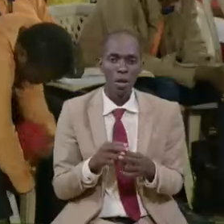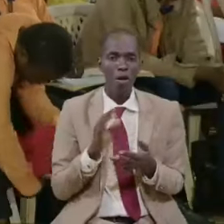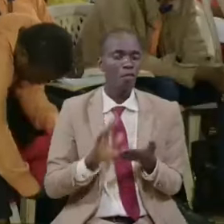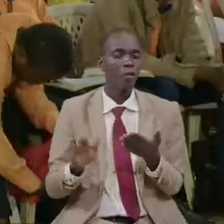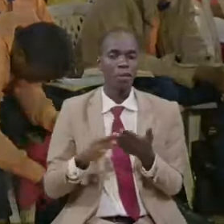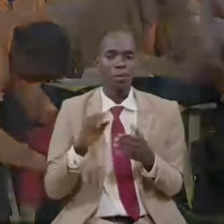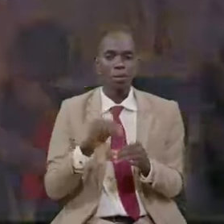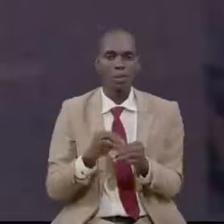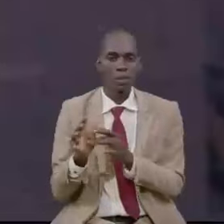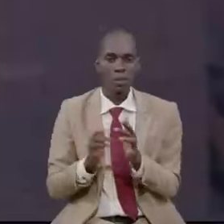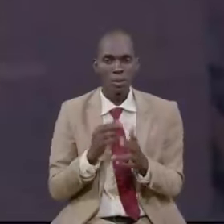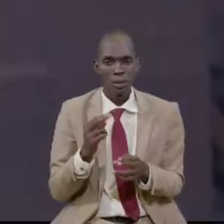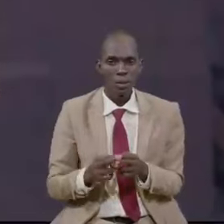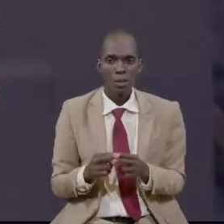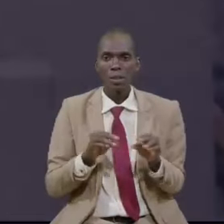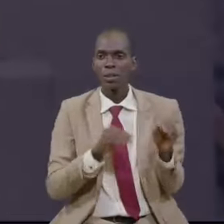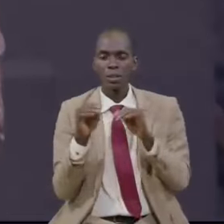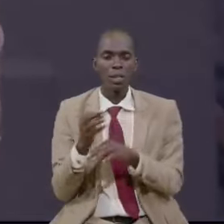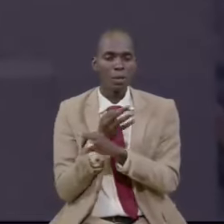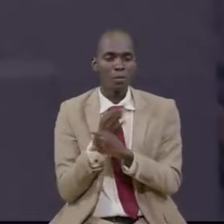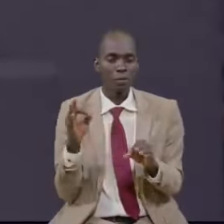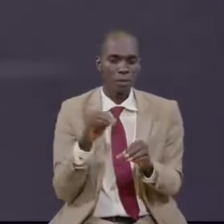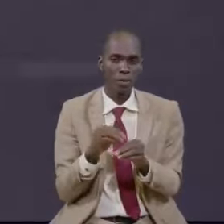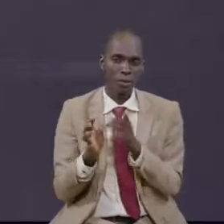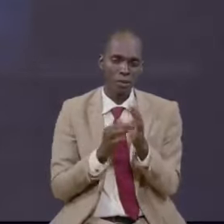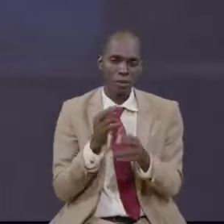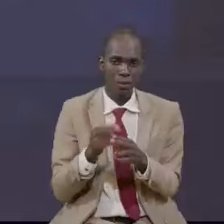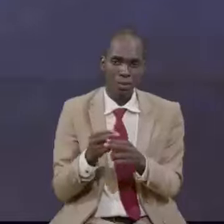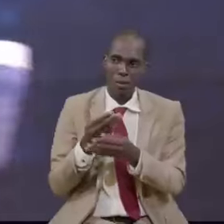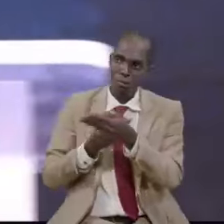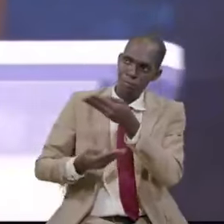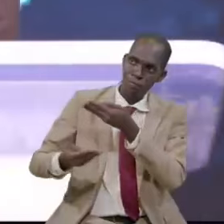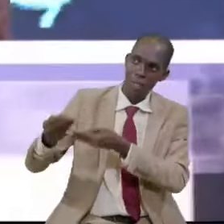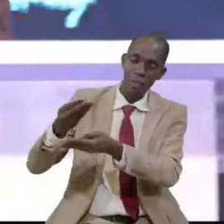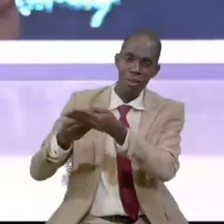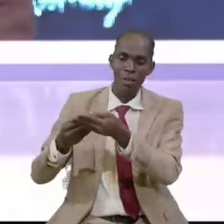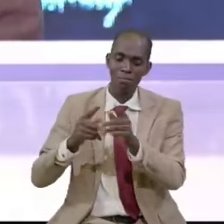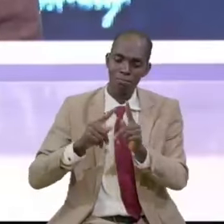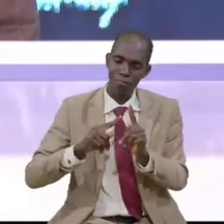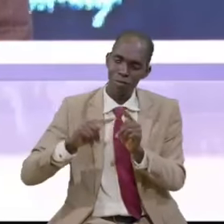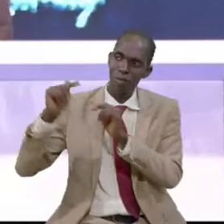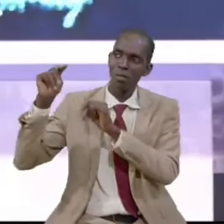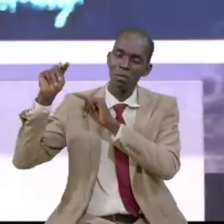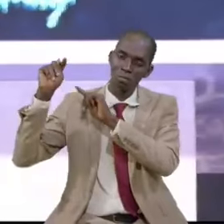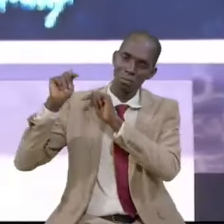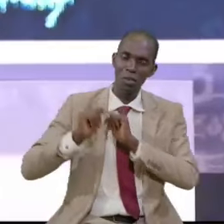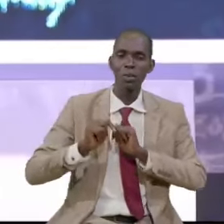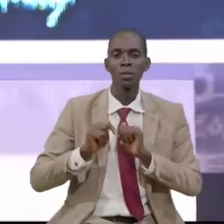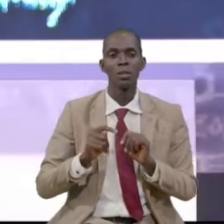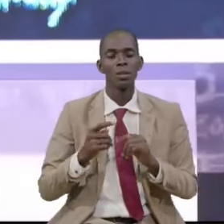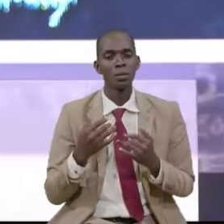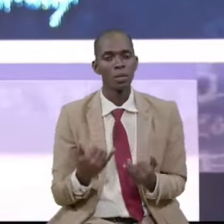free. Transaction, transfer. We're looking at number two here. Number two, we're